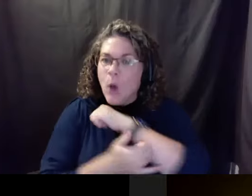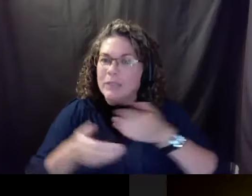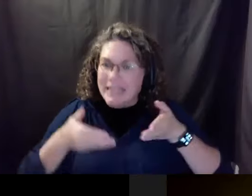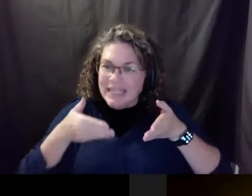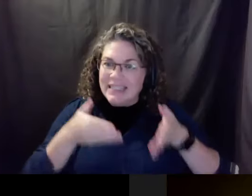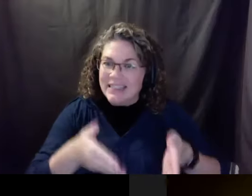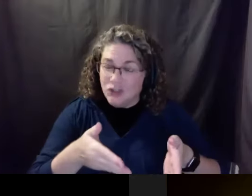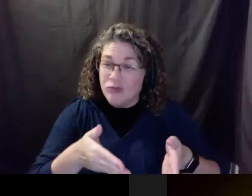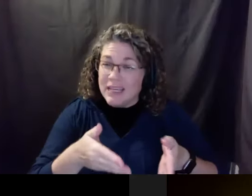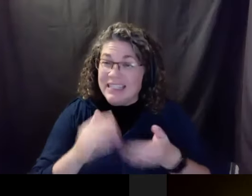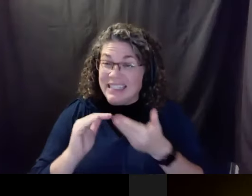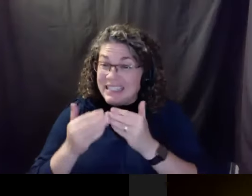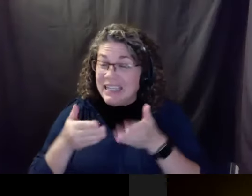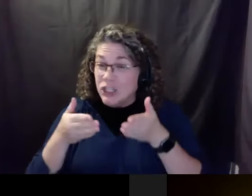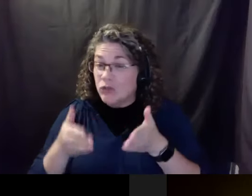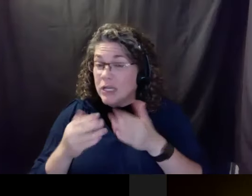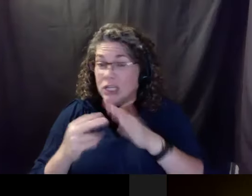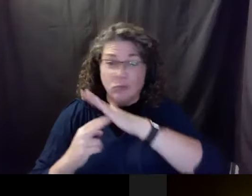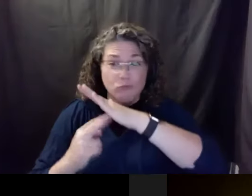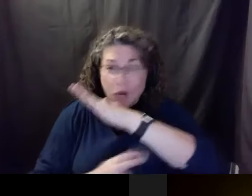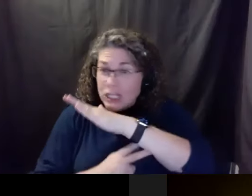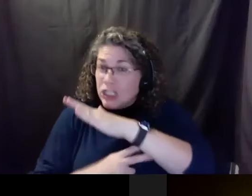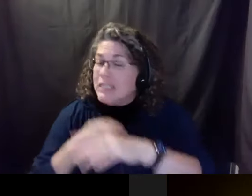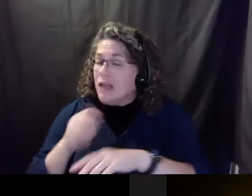bridges, and other surface transportation.